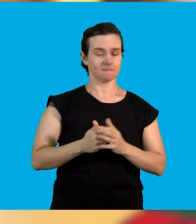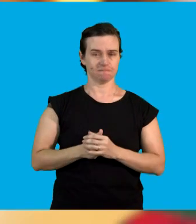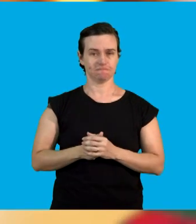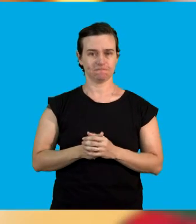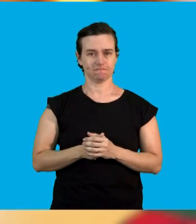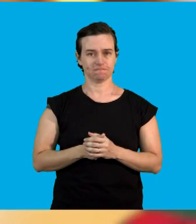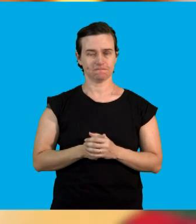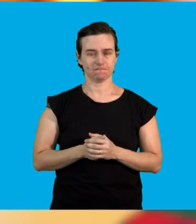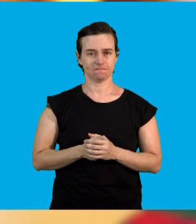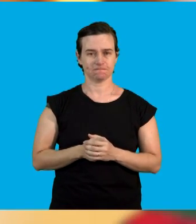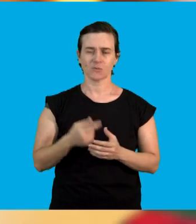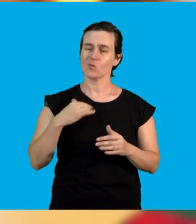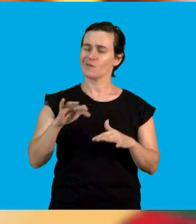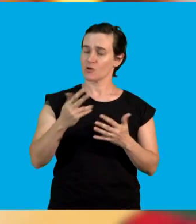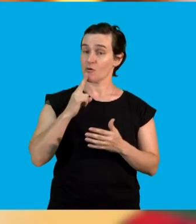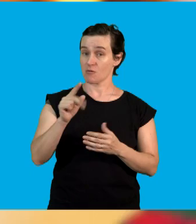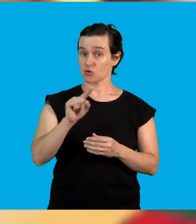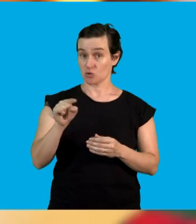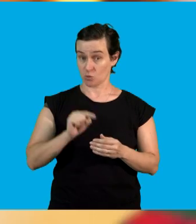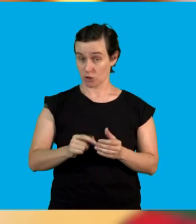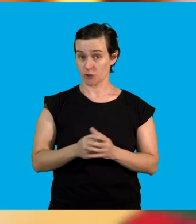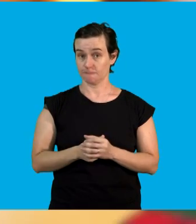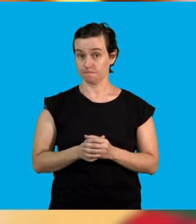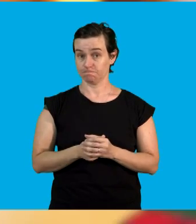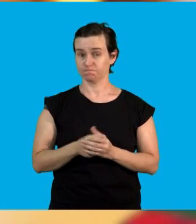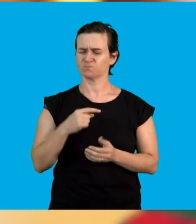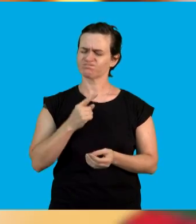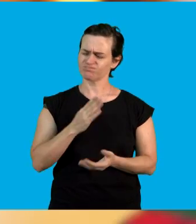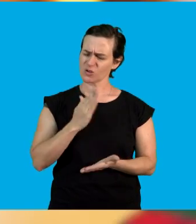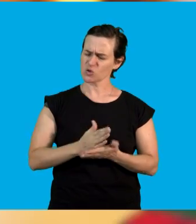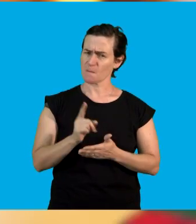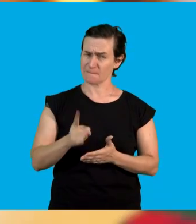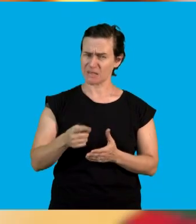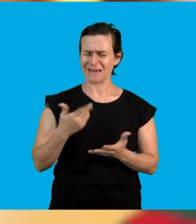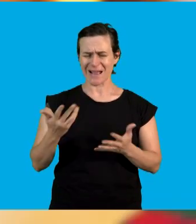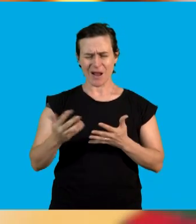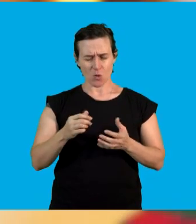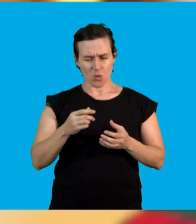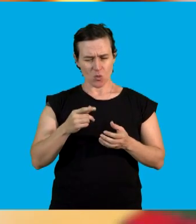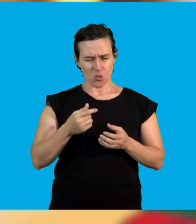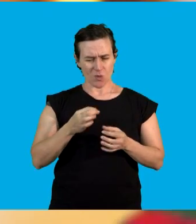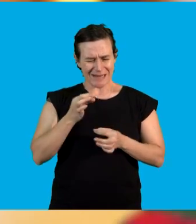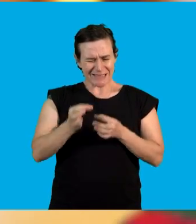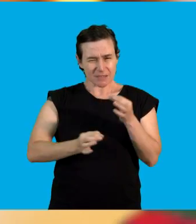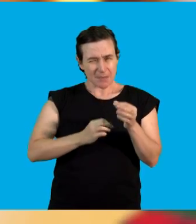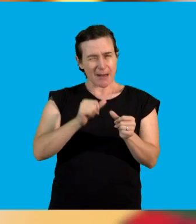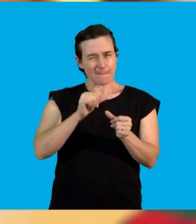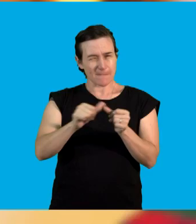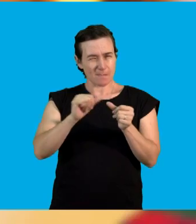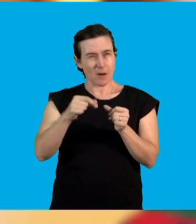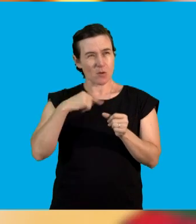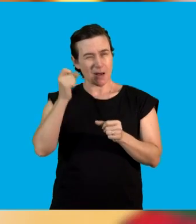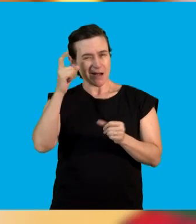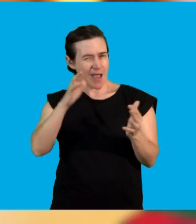resistance. So with all these questions that we have answered, we now need to make sure that to better explain the main idea, you